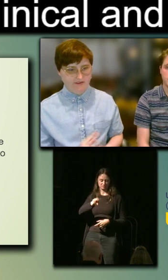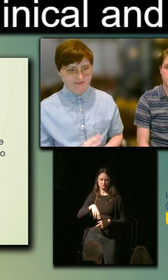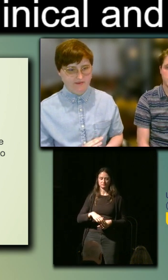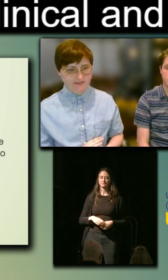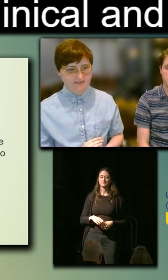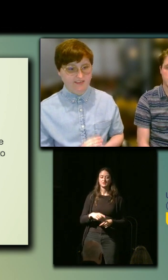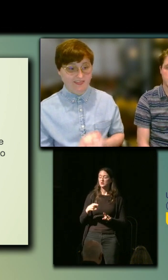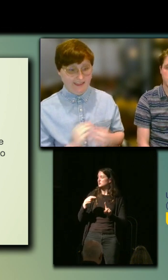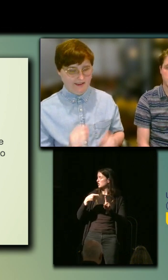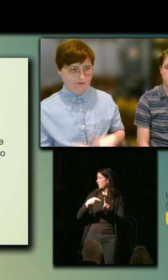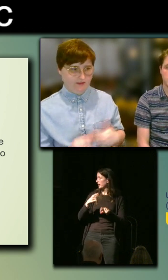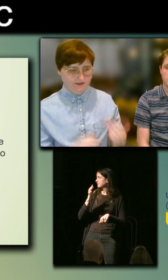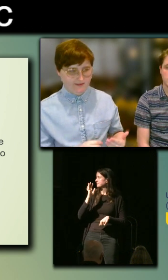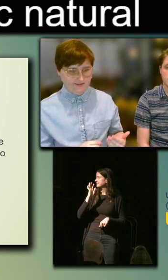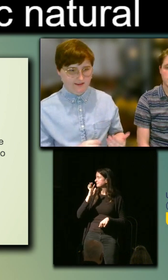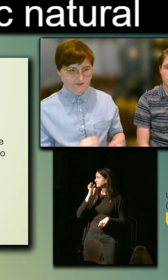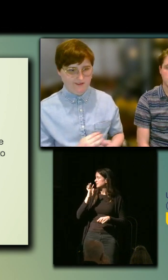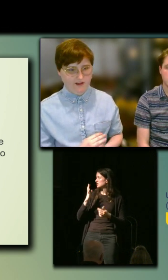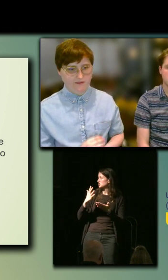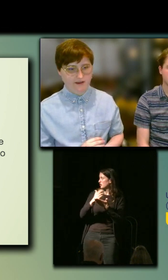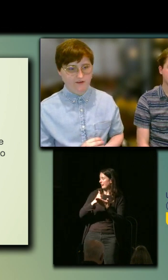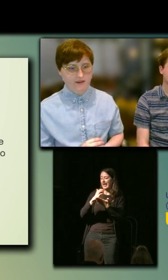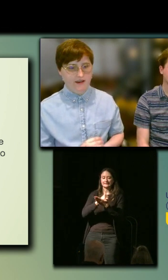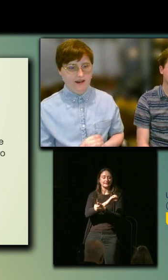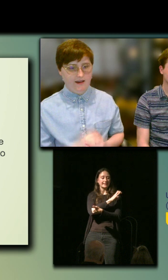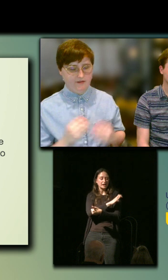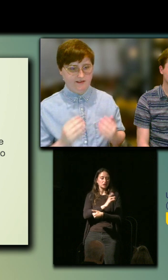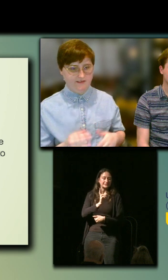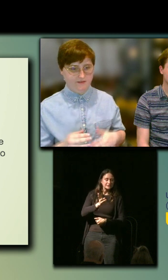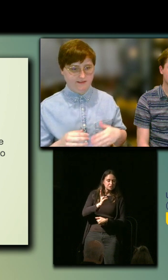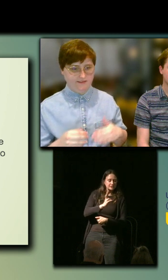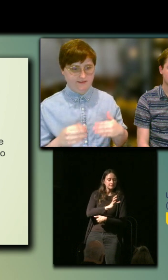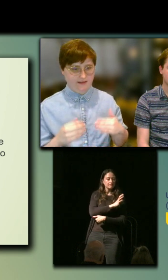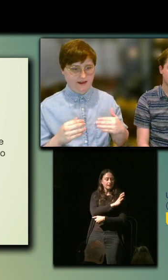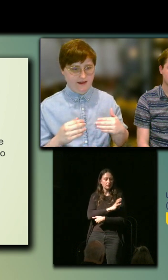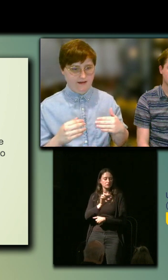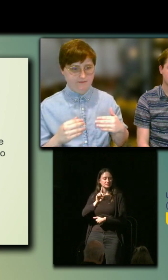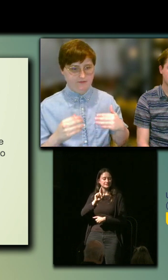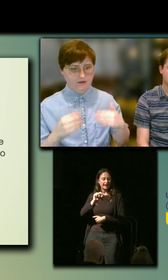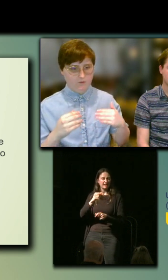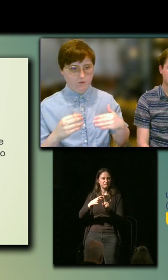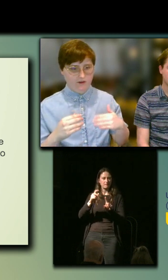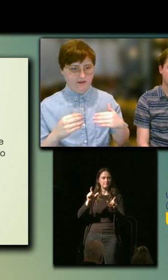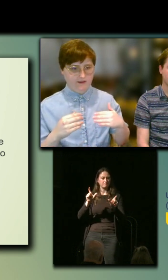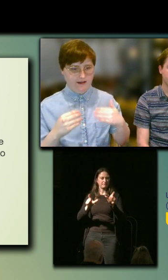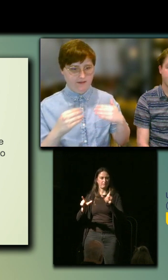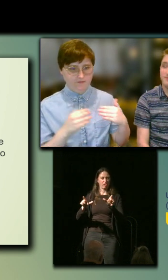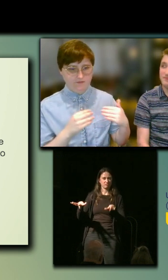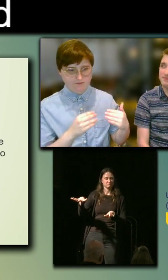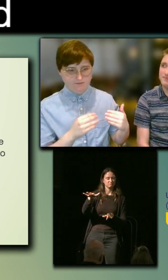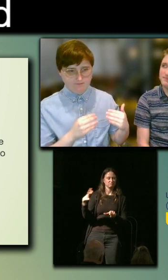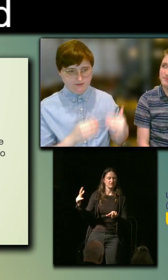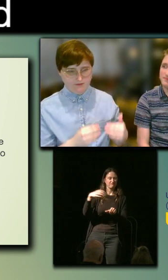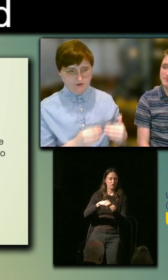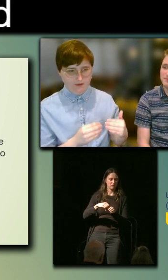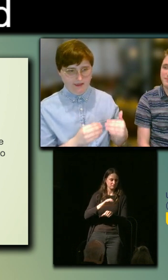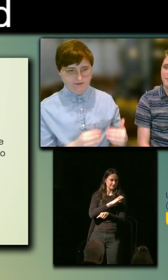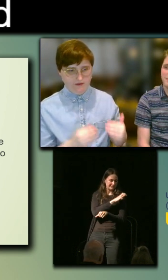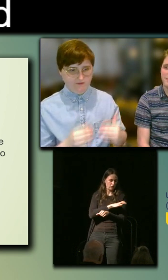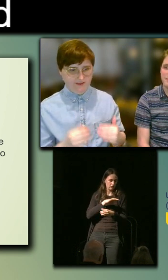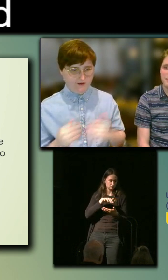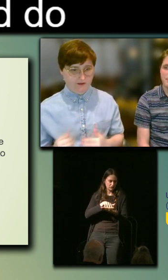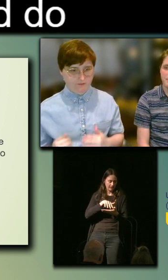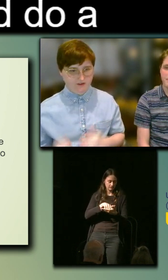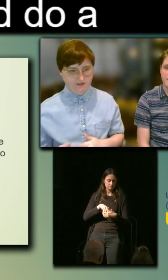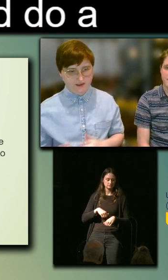As participants, like with the previous study we talked about, participants would do a